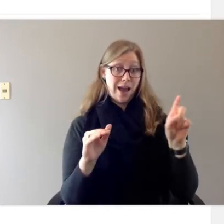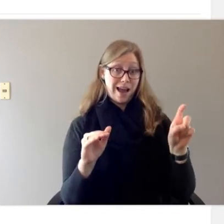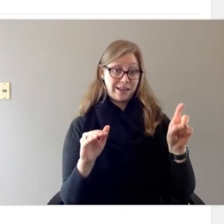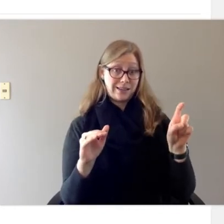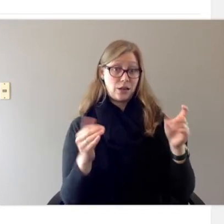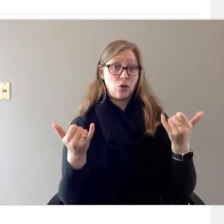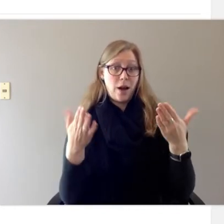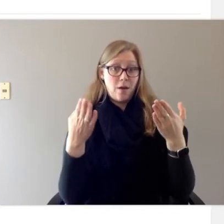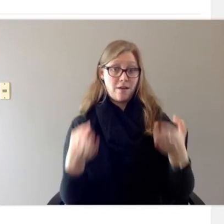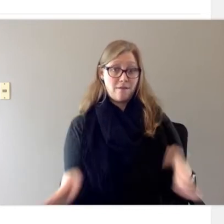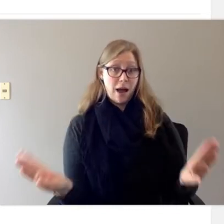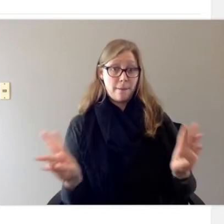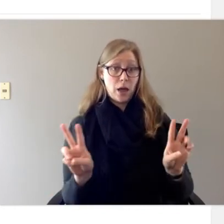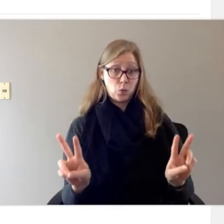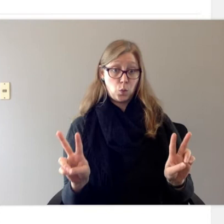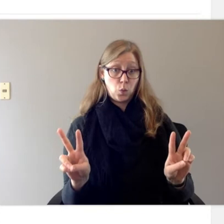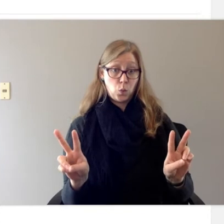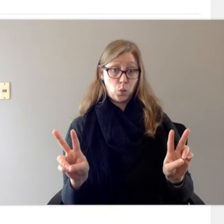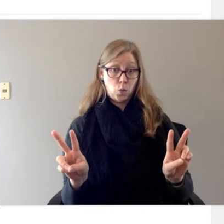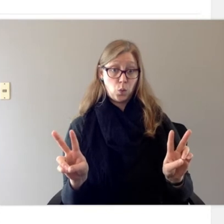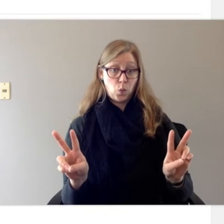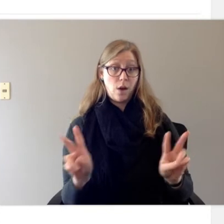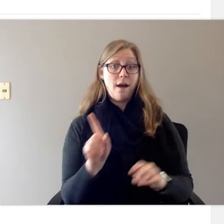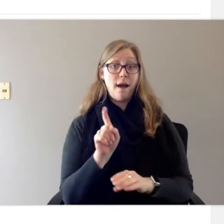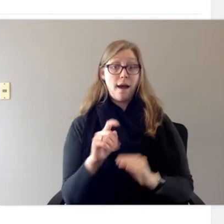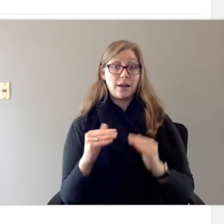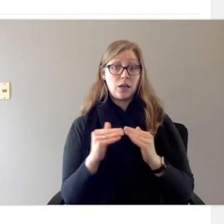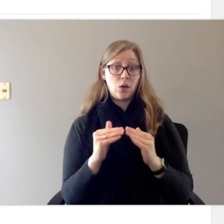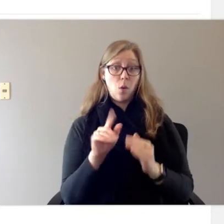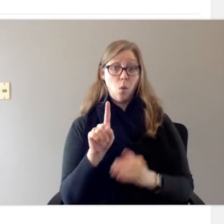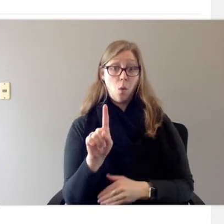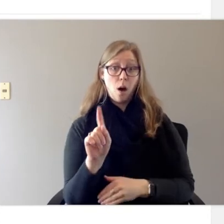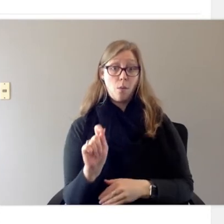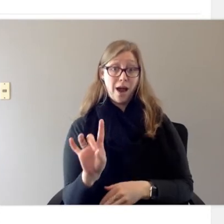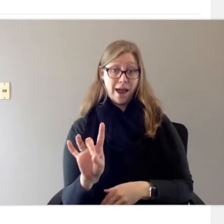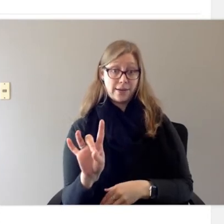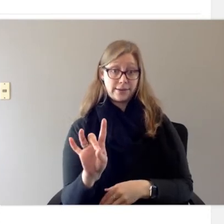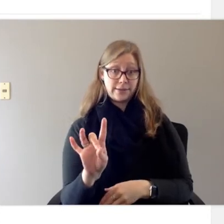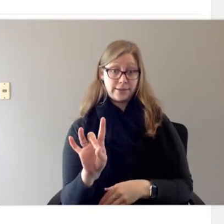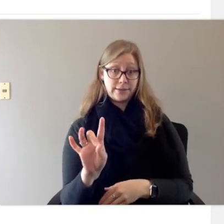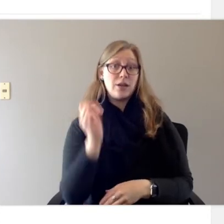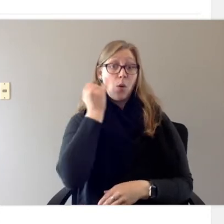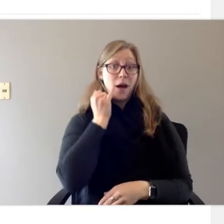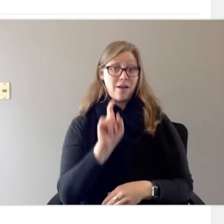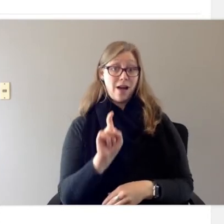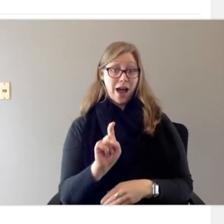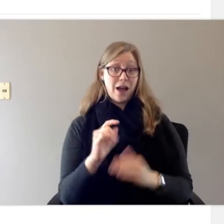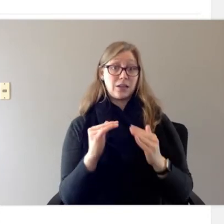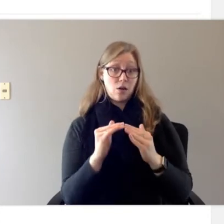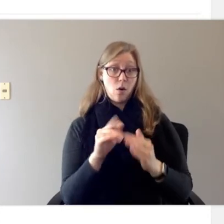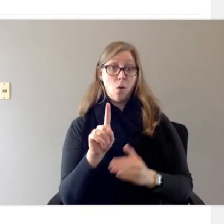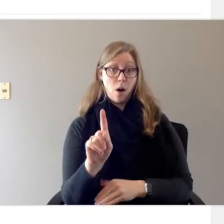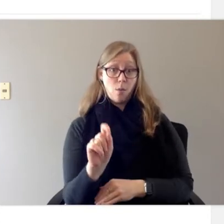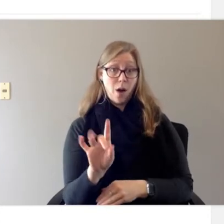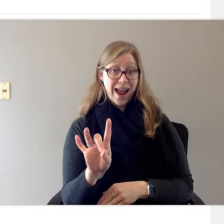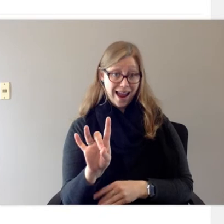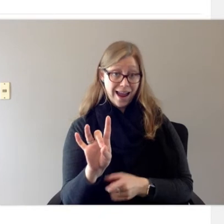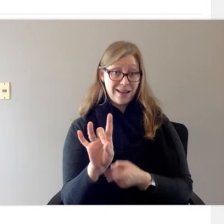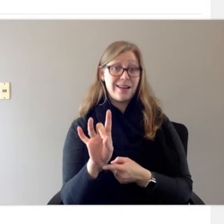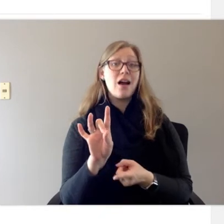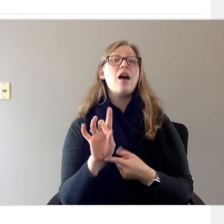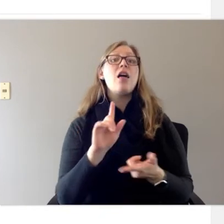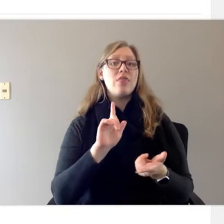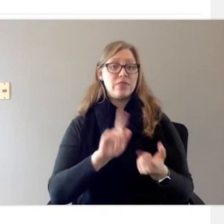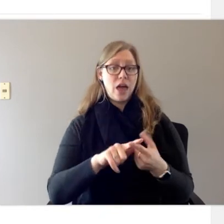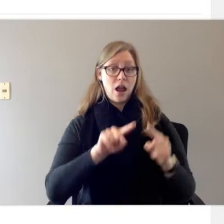both sides, and so I'm going to have x is equal to 1.8. So if we made x equal to 1.8, then these would be two